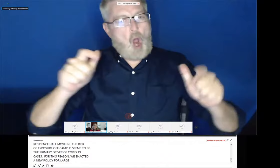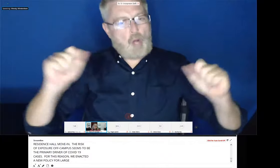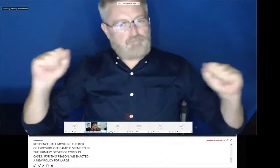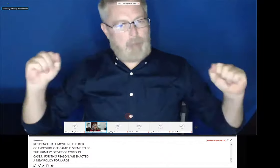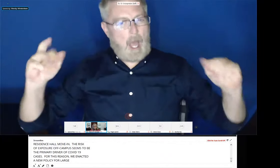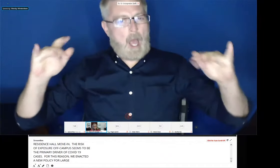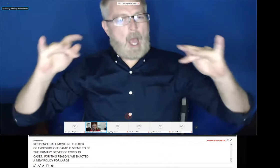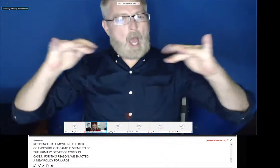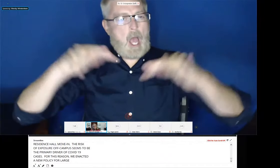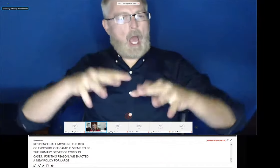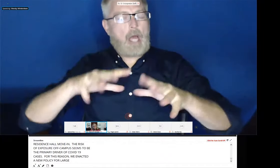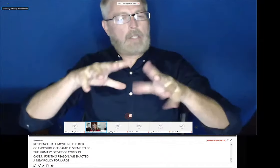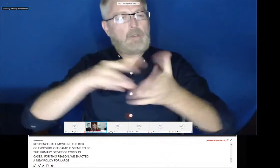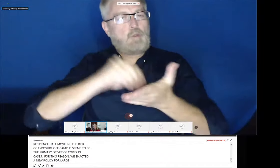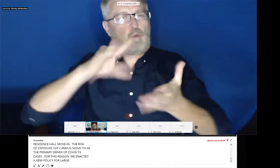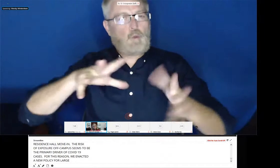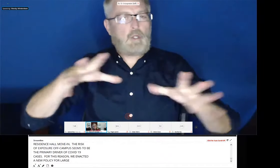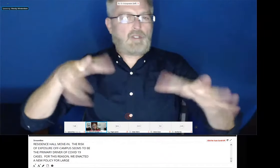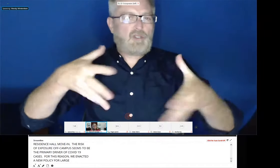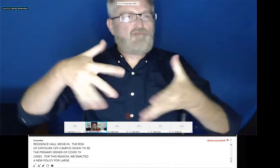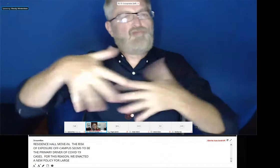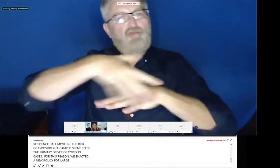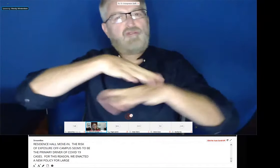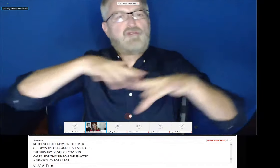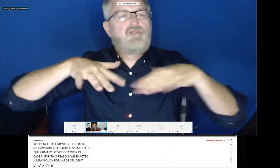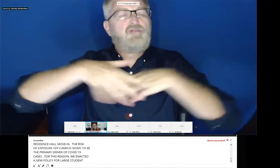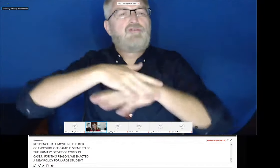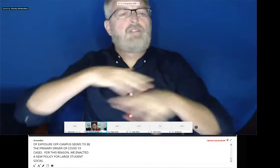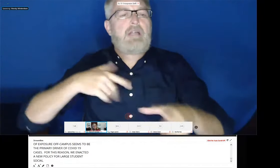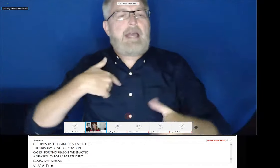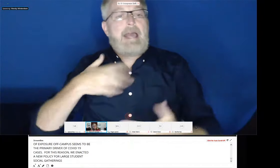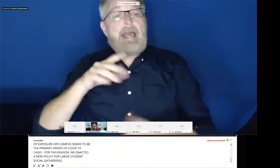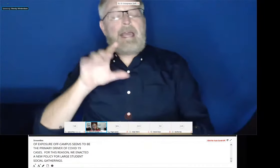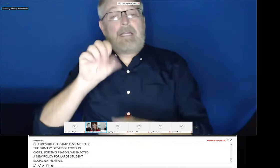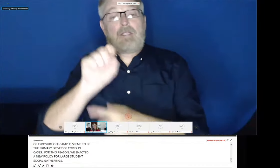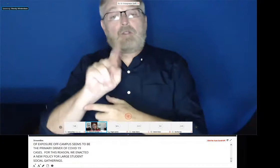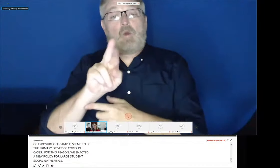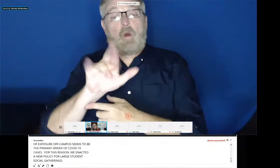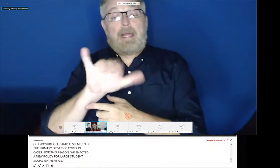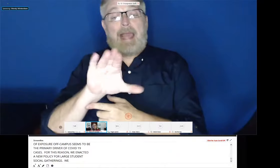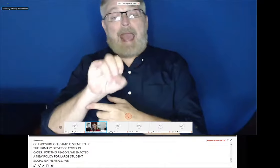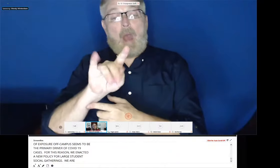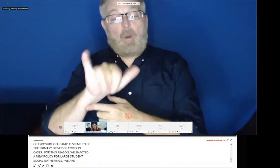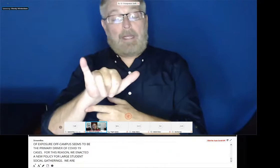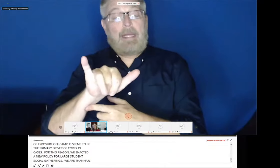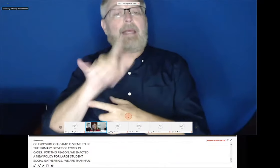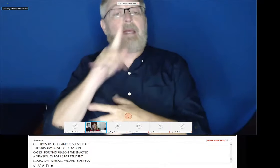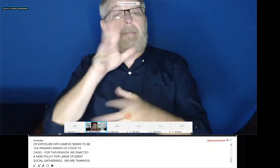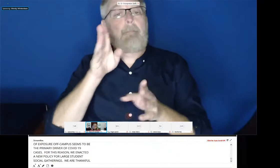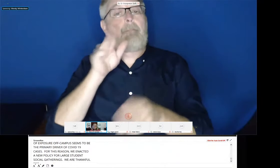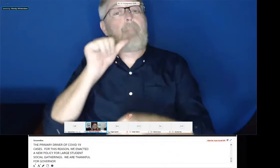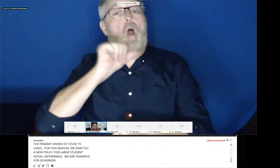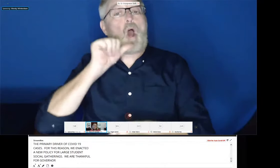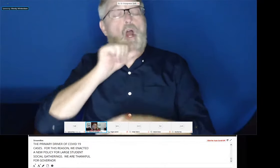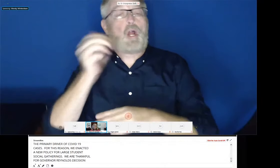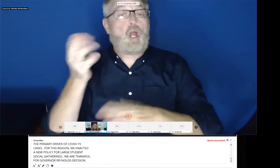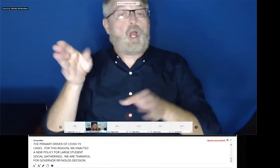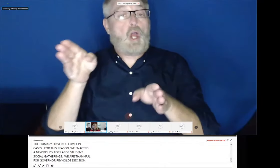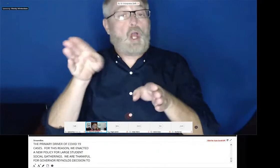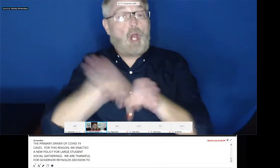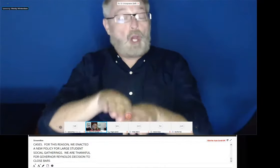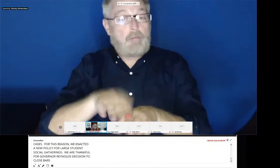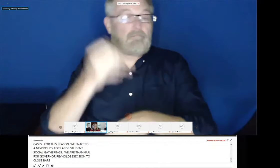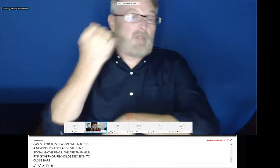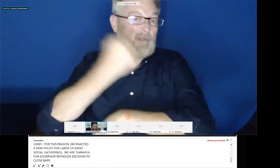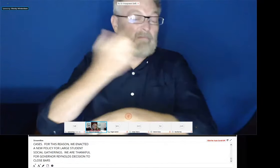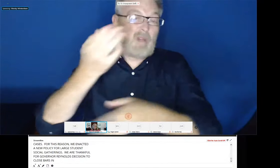for Governor Reynolds' decision to close bars in Story County and feel this is critically important. Also, Ames City